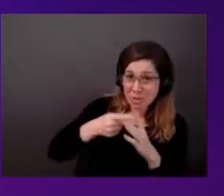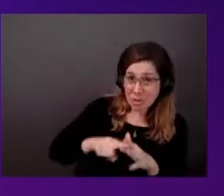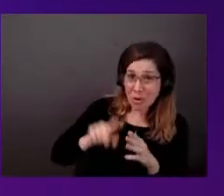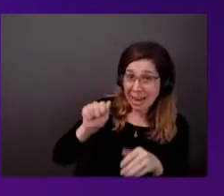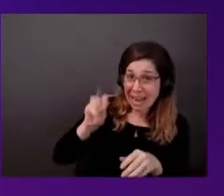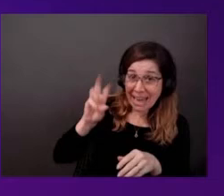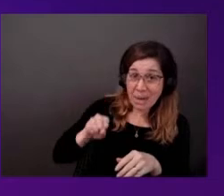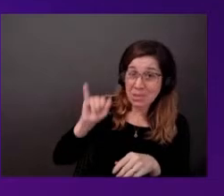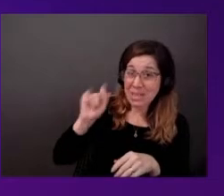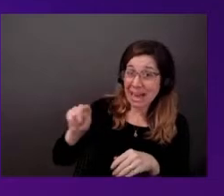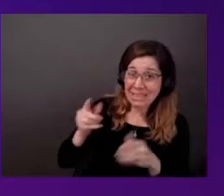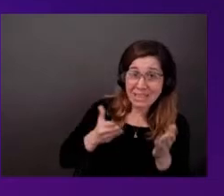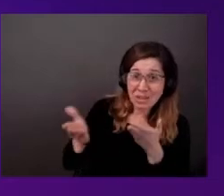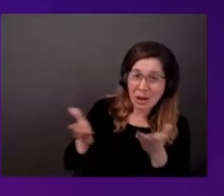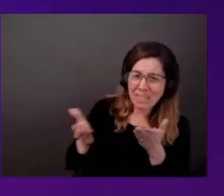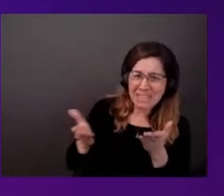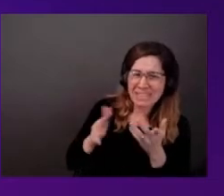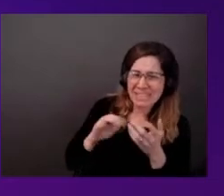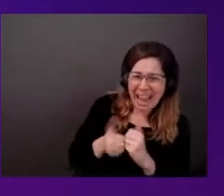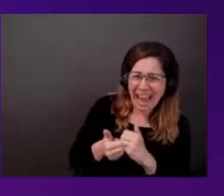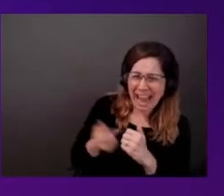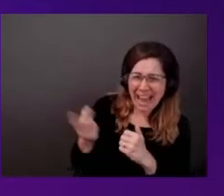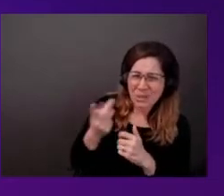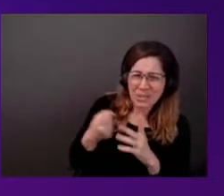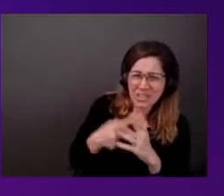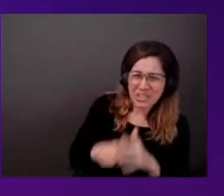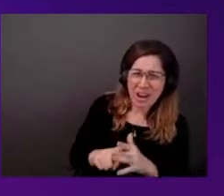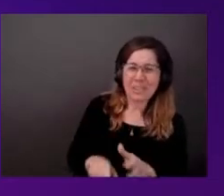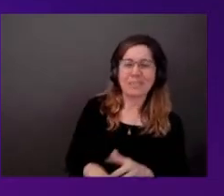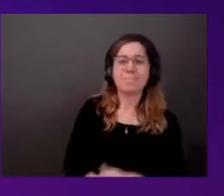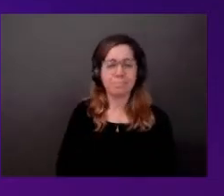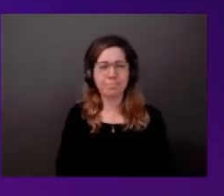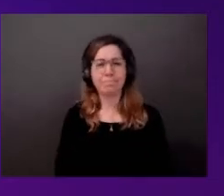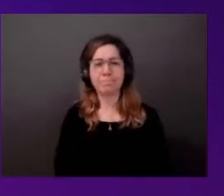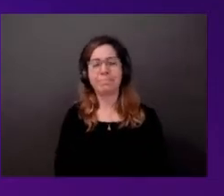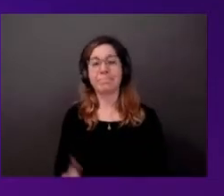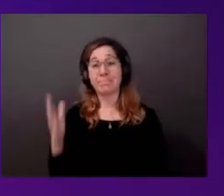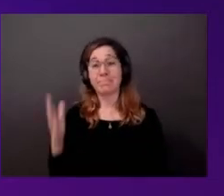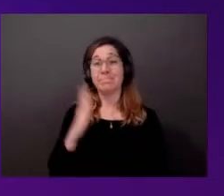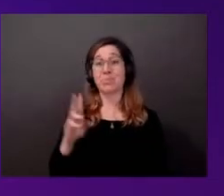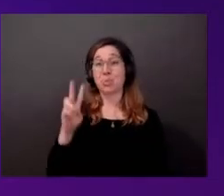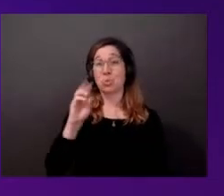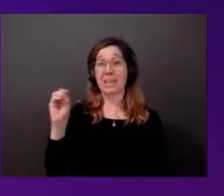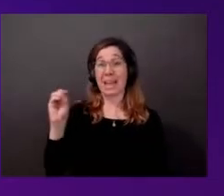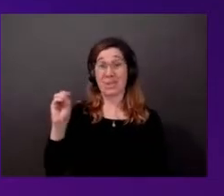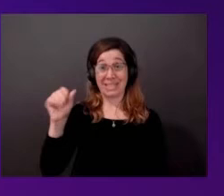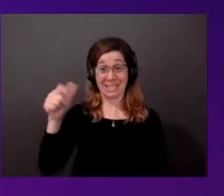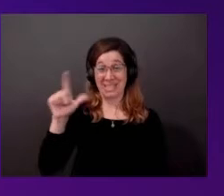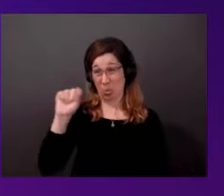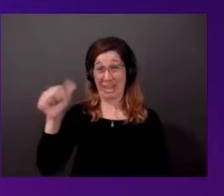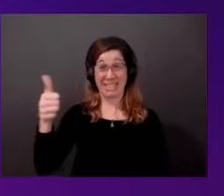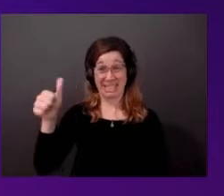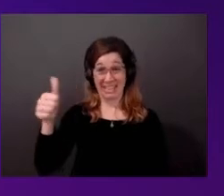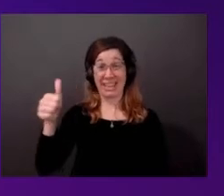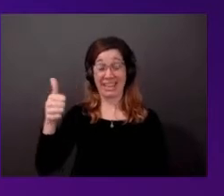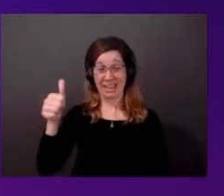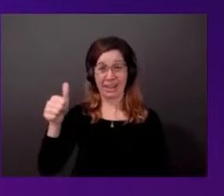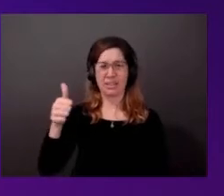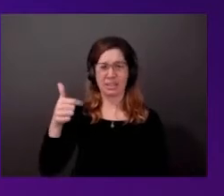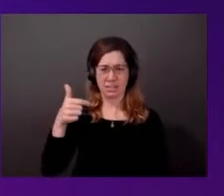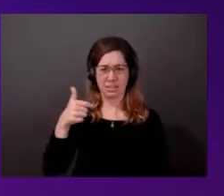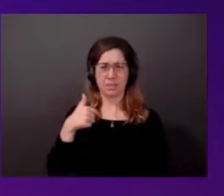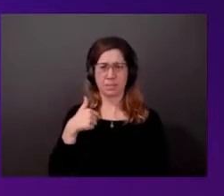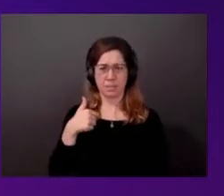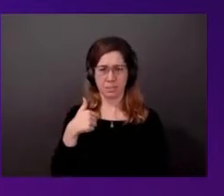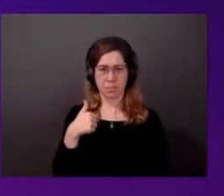goal? So when we started back in 2010, it was very much server based. There